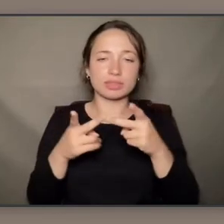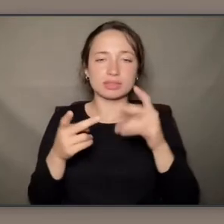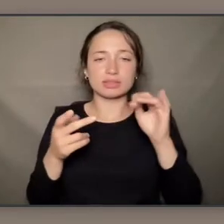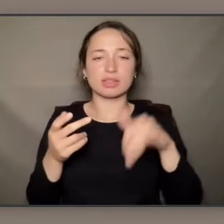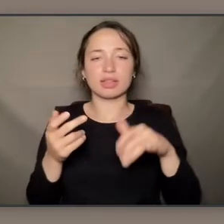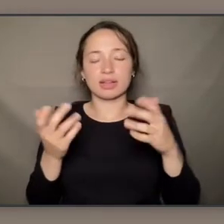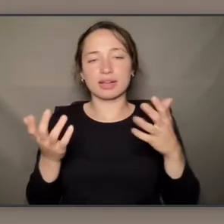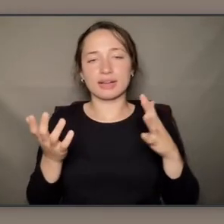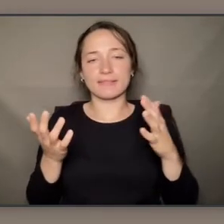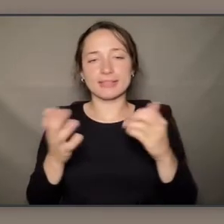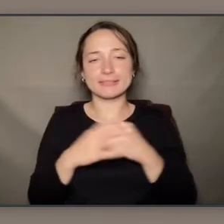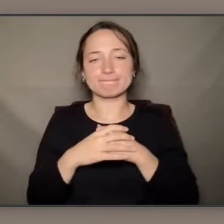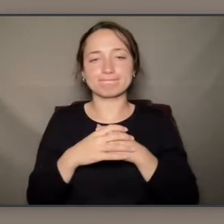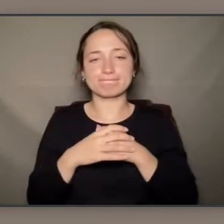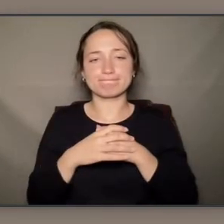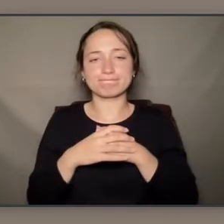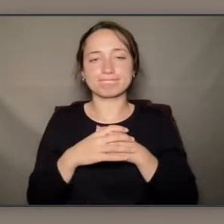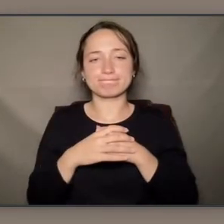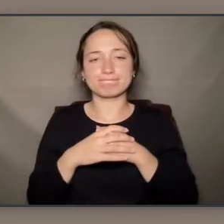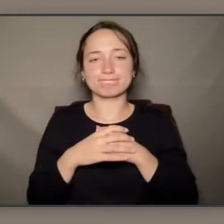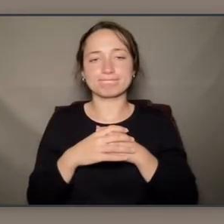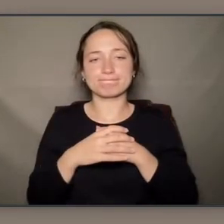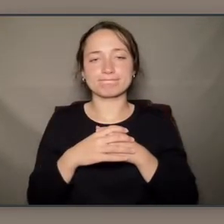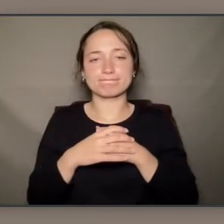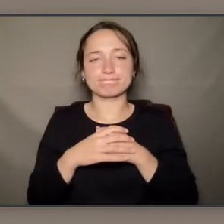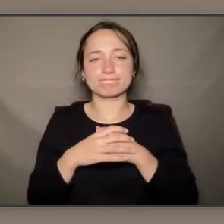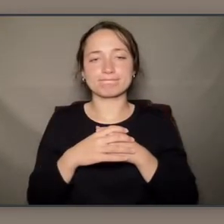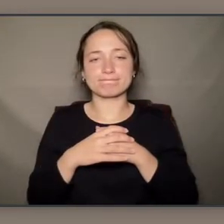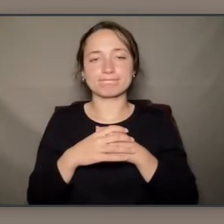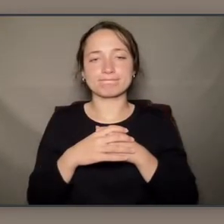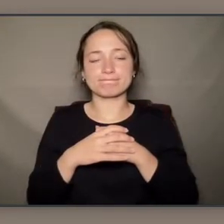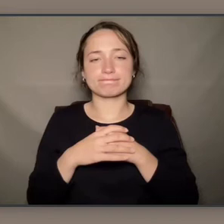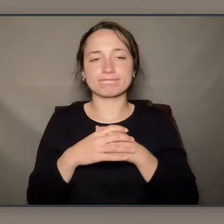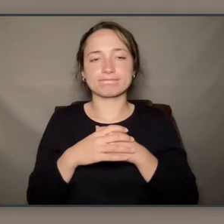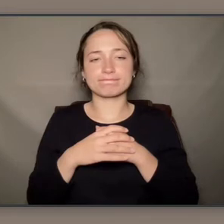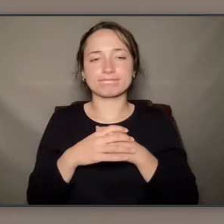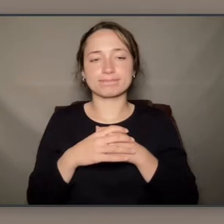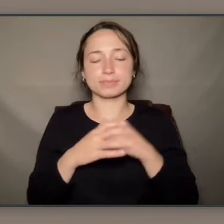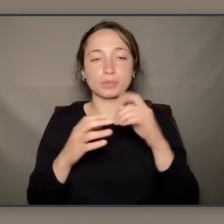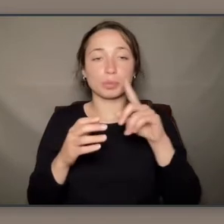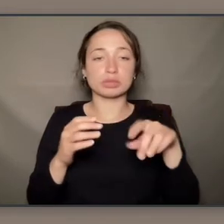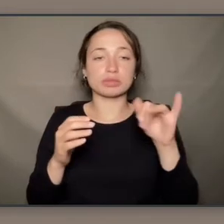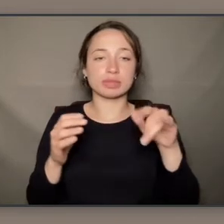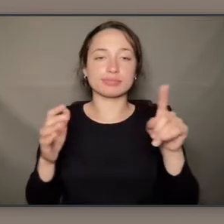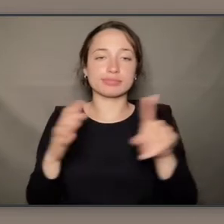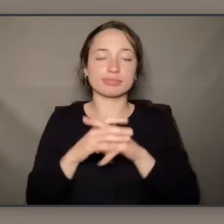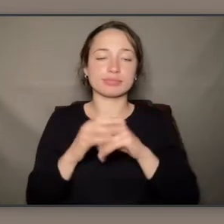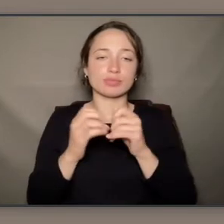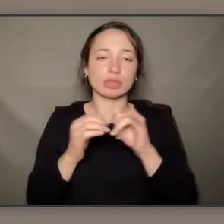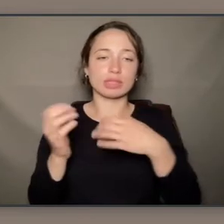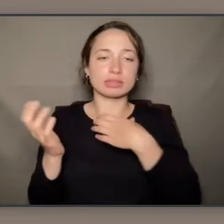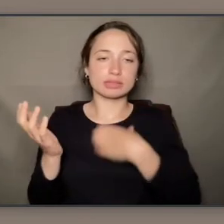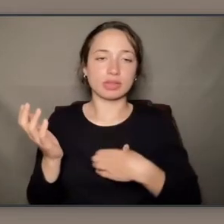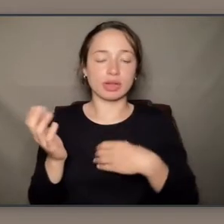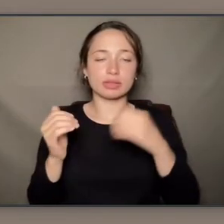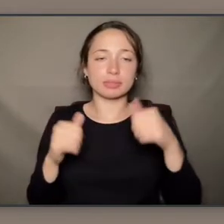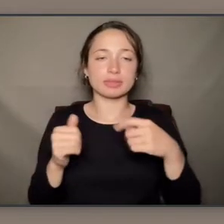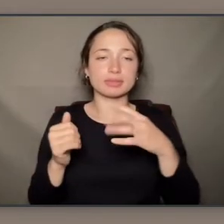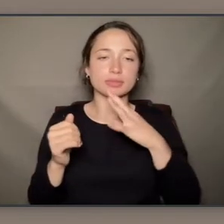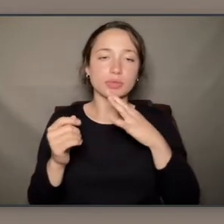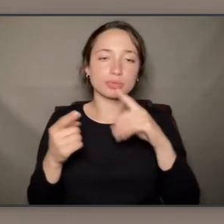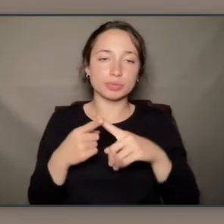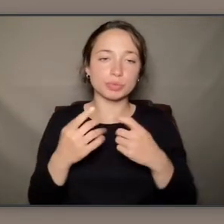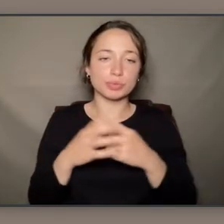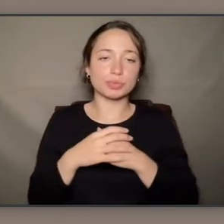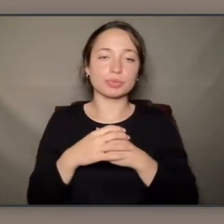we'll seek out the places where that kind of the questions that arise with that